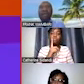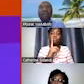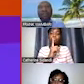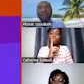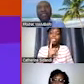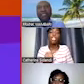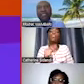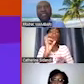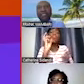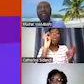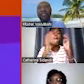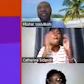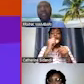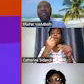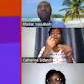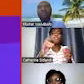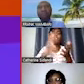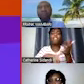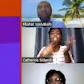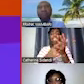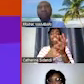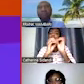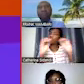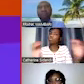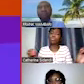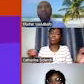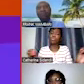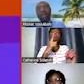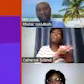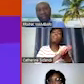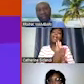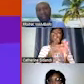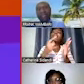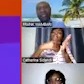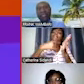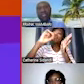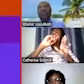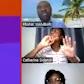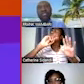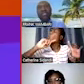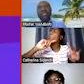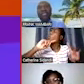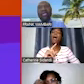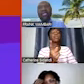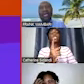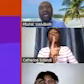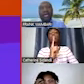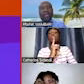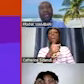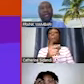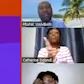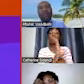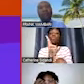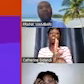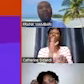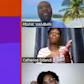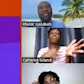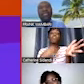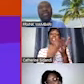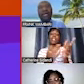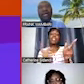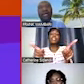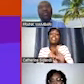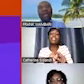the failure. You only have to be right once. So use the failures as an opportunity